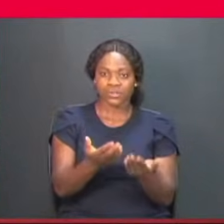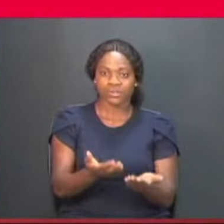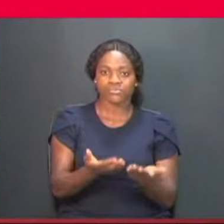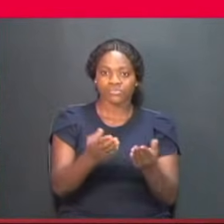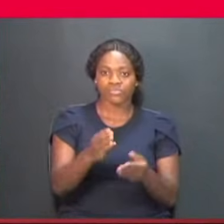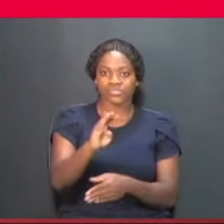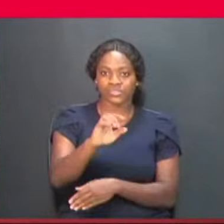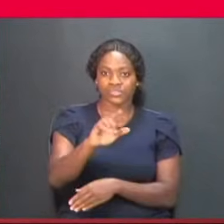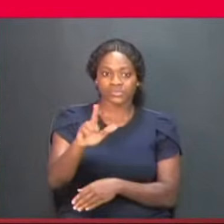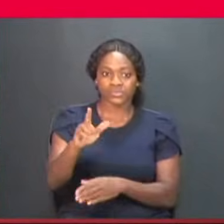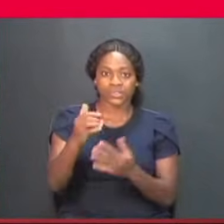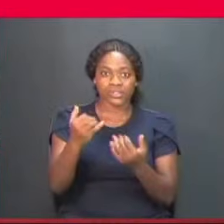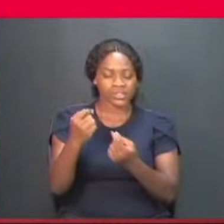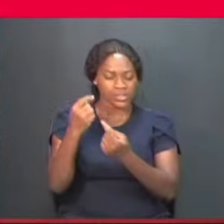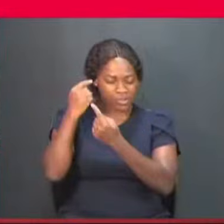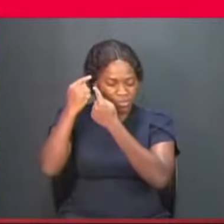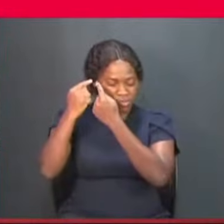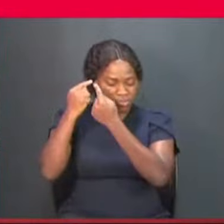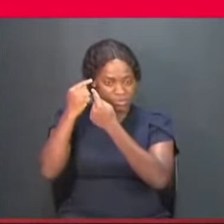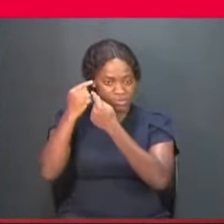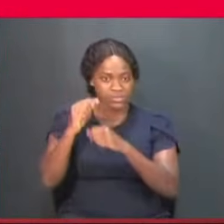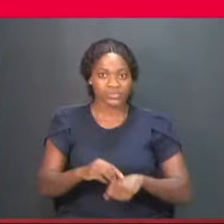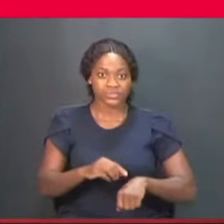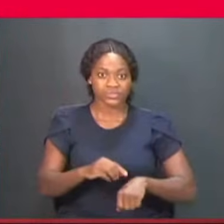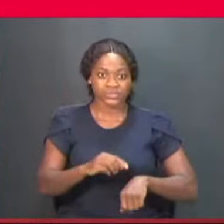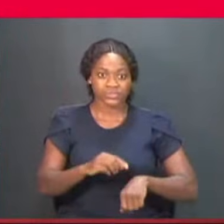is now at consideration stage.